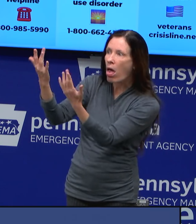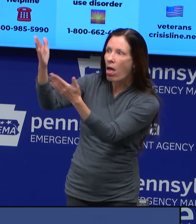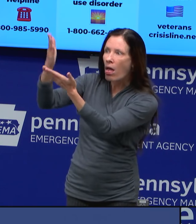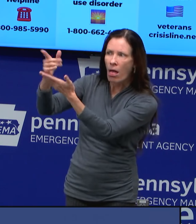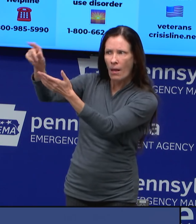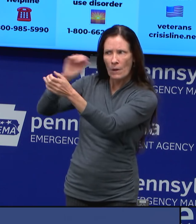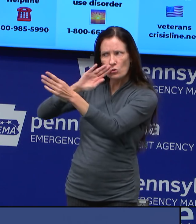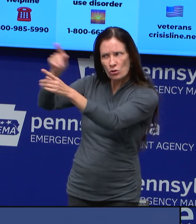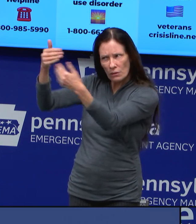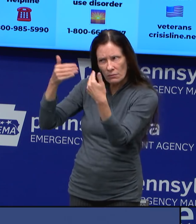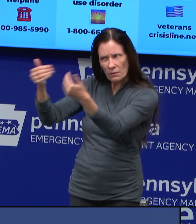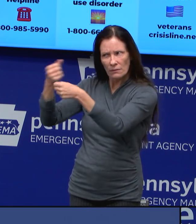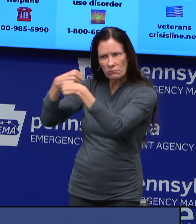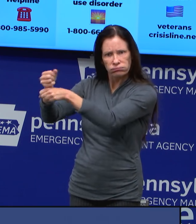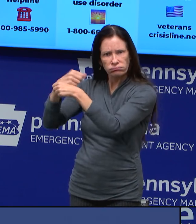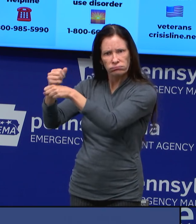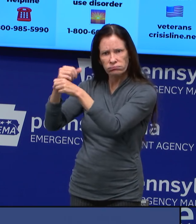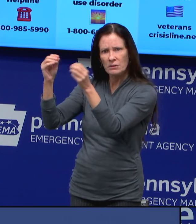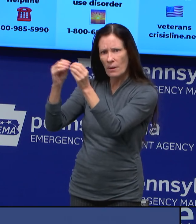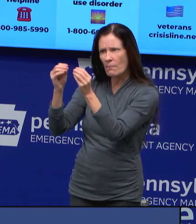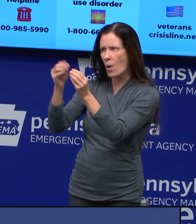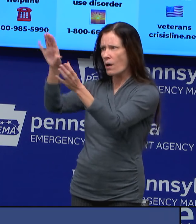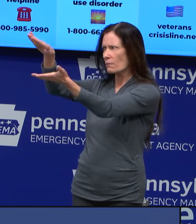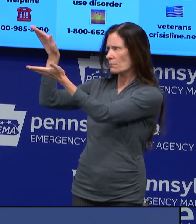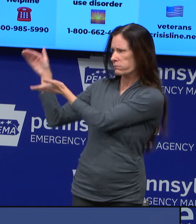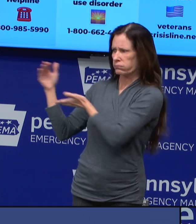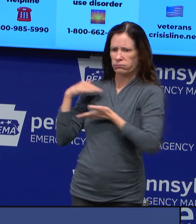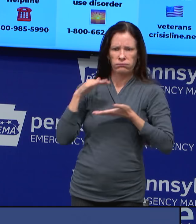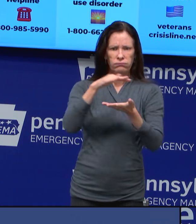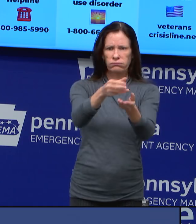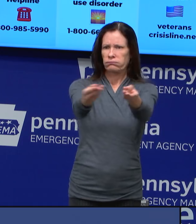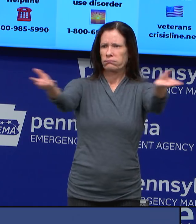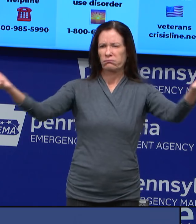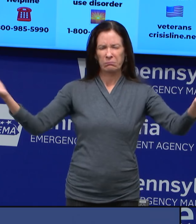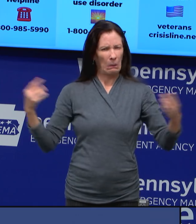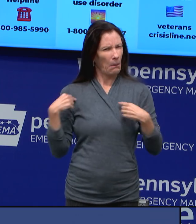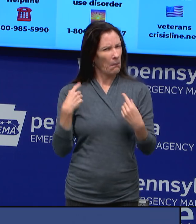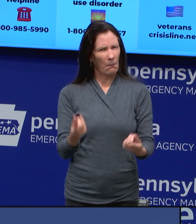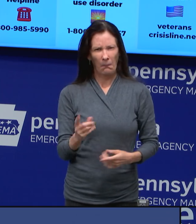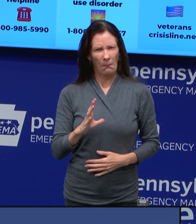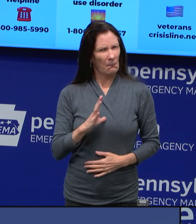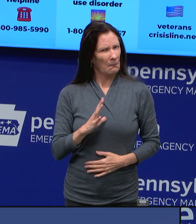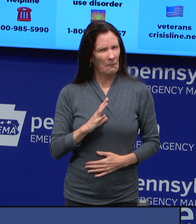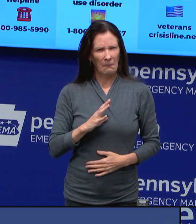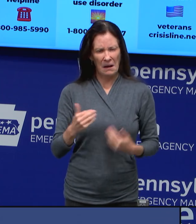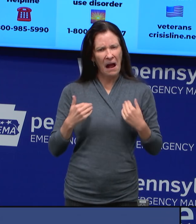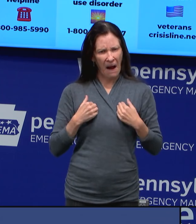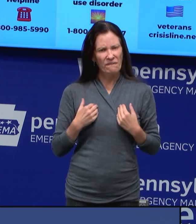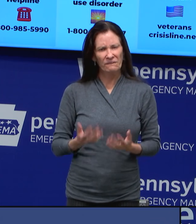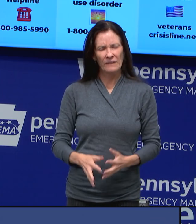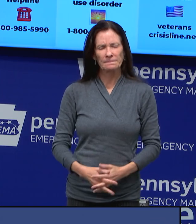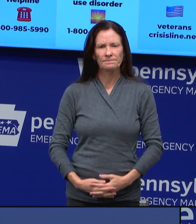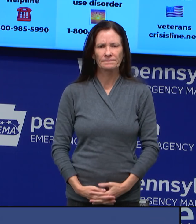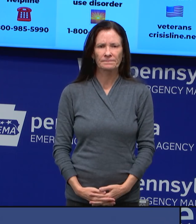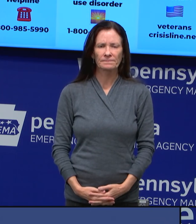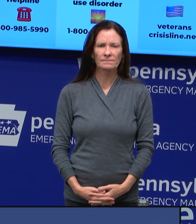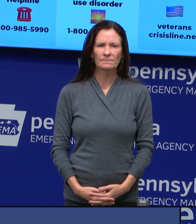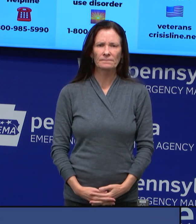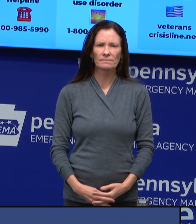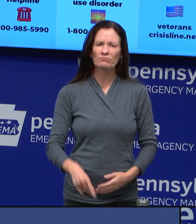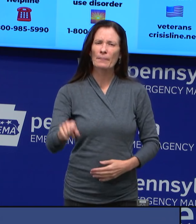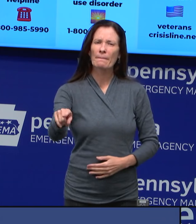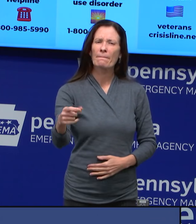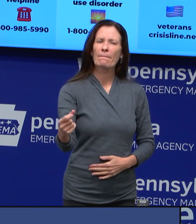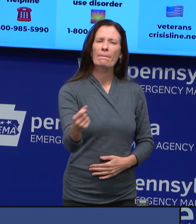to expand testing. From WESA, the process to reopen Pennsylvania plan says businesses must follow CDC